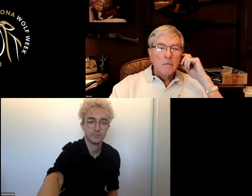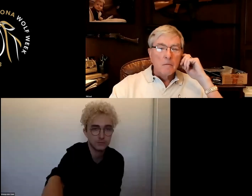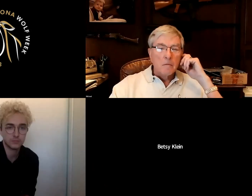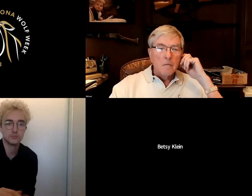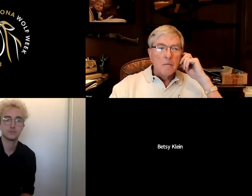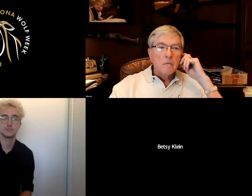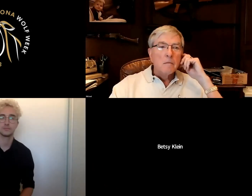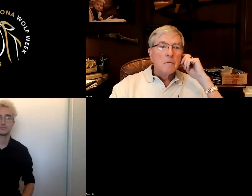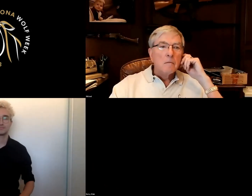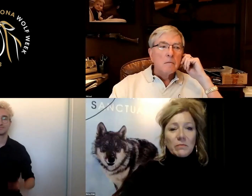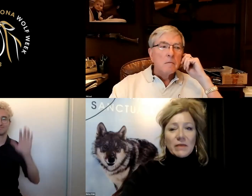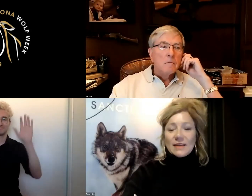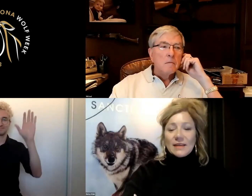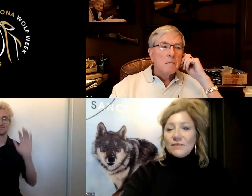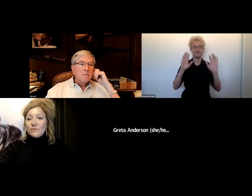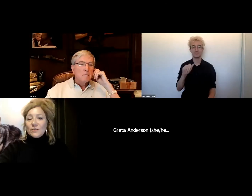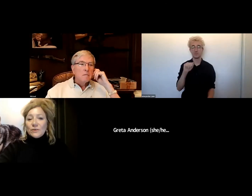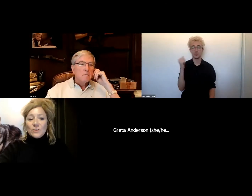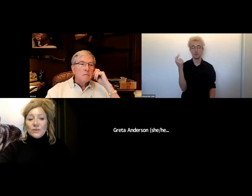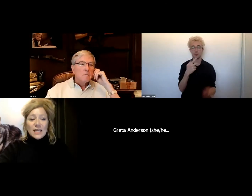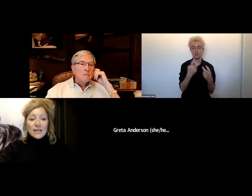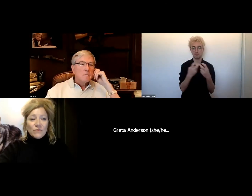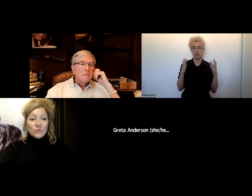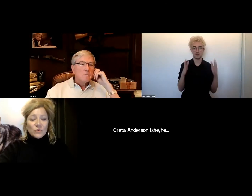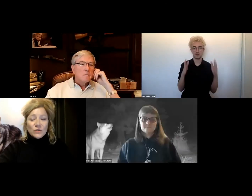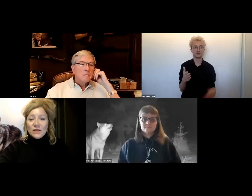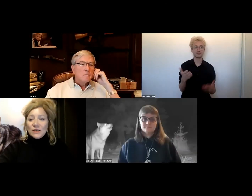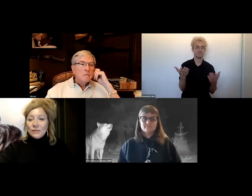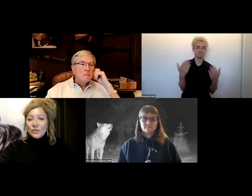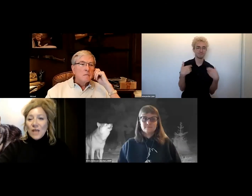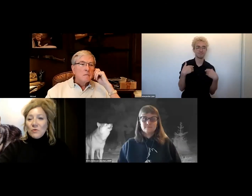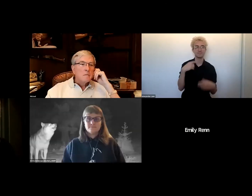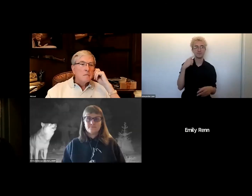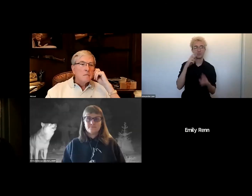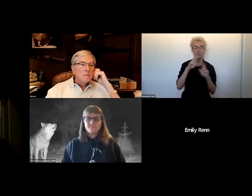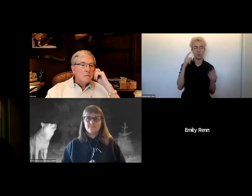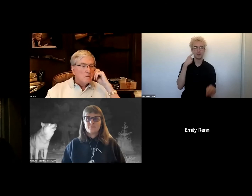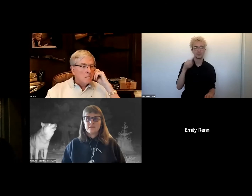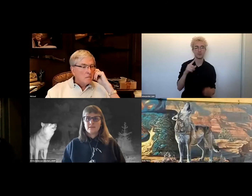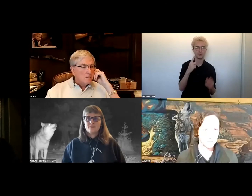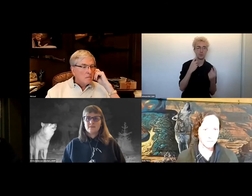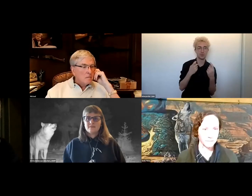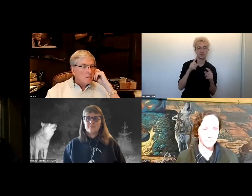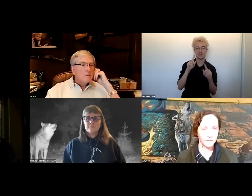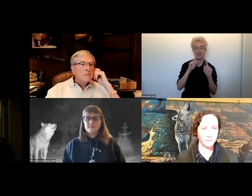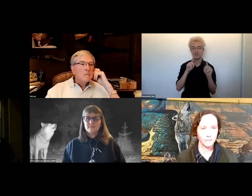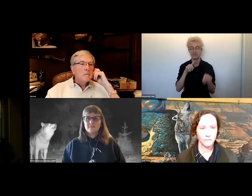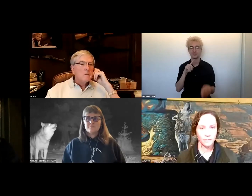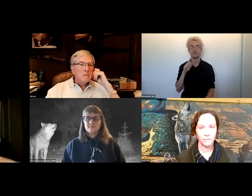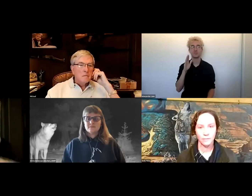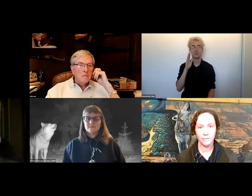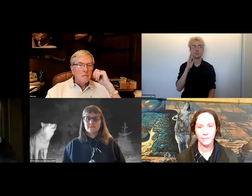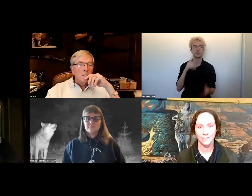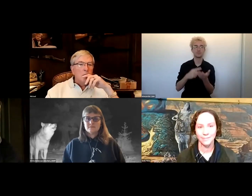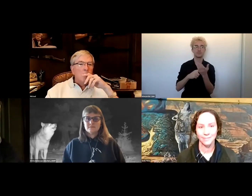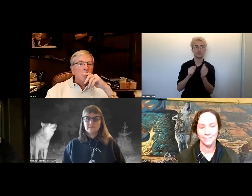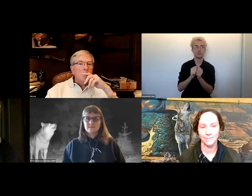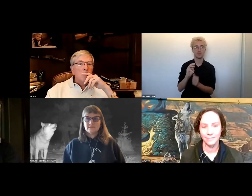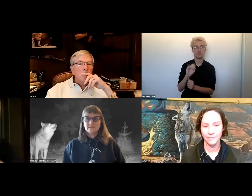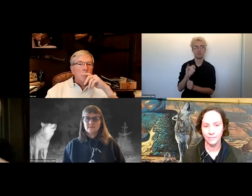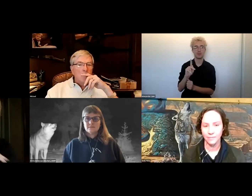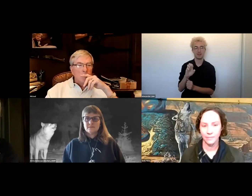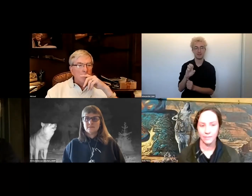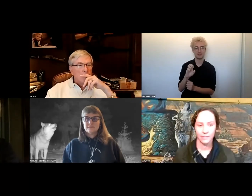Wonderful. Let's have all our panelists come back for Q&A. And first we'll chat with Mike about that video.